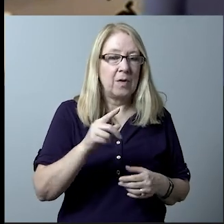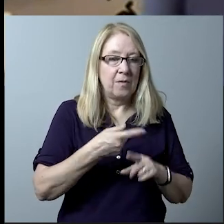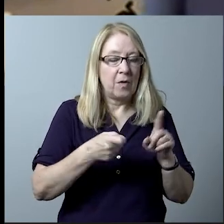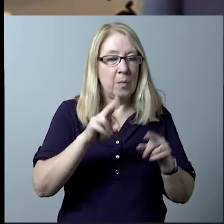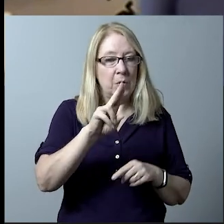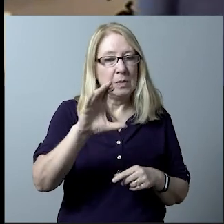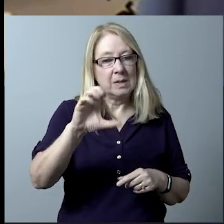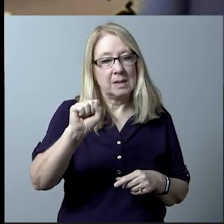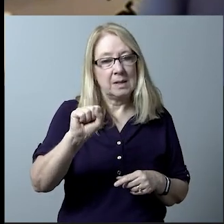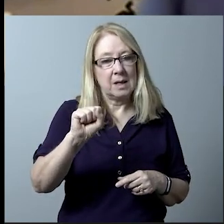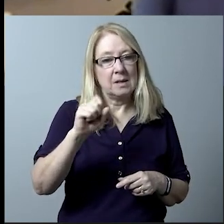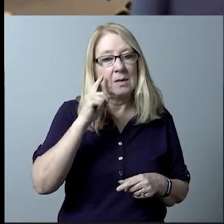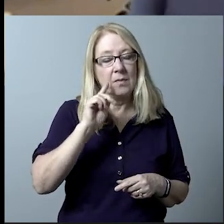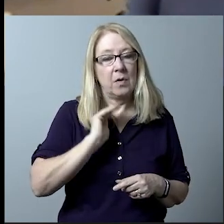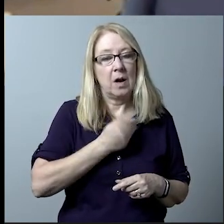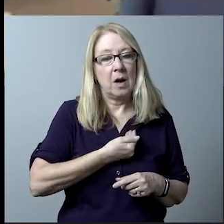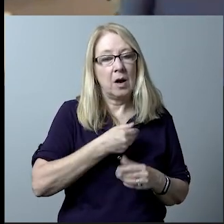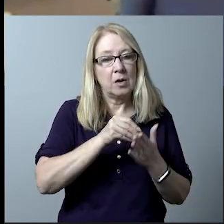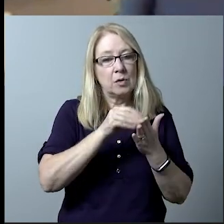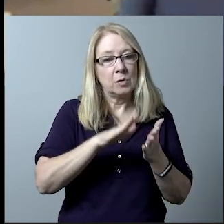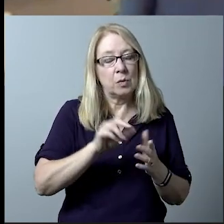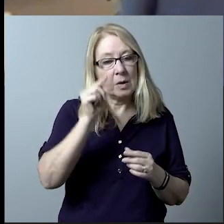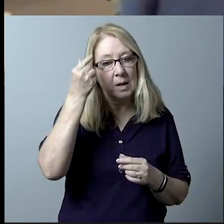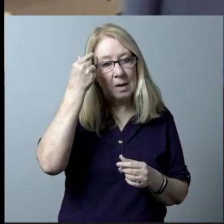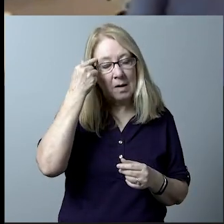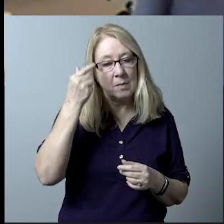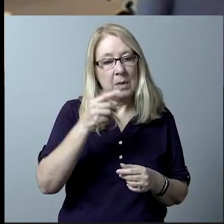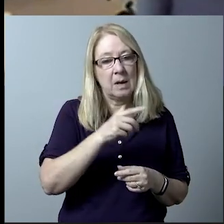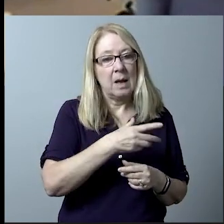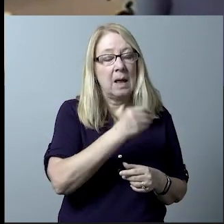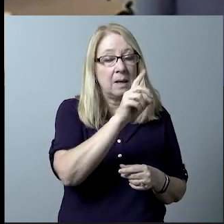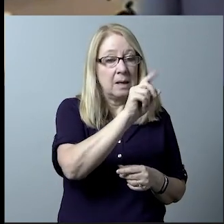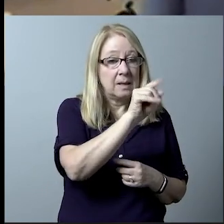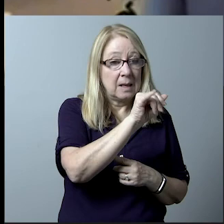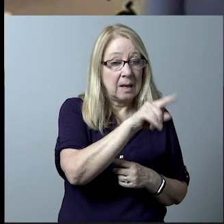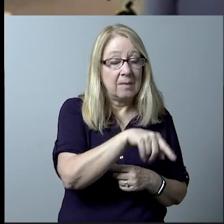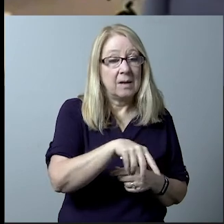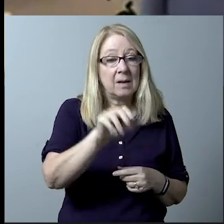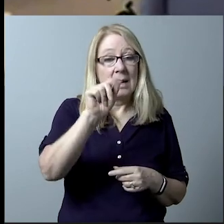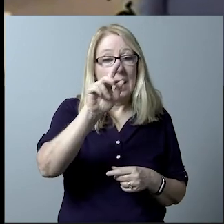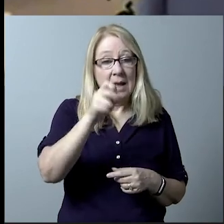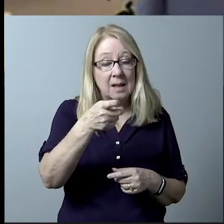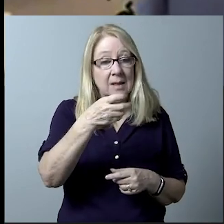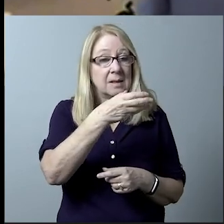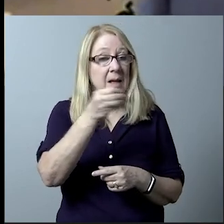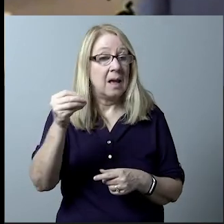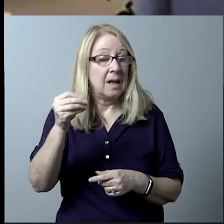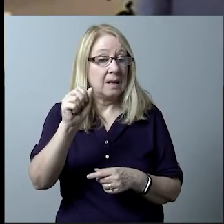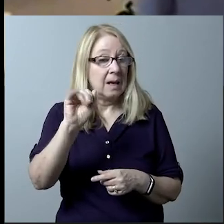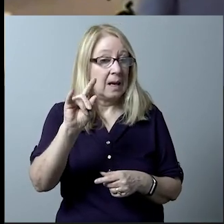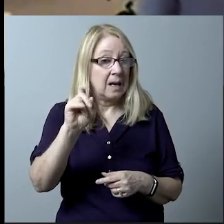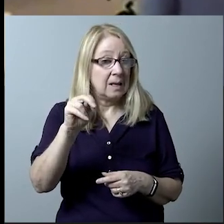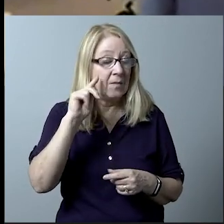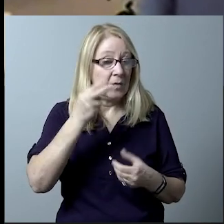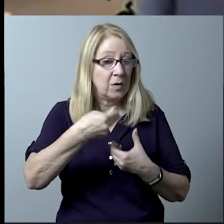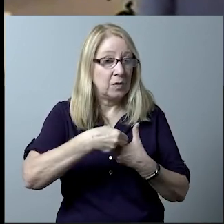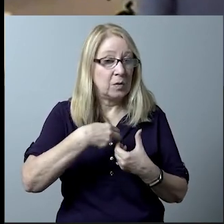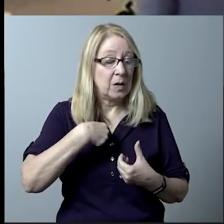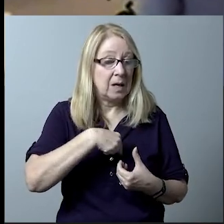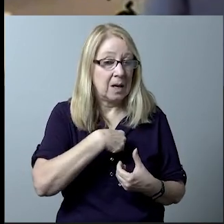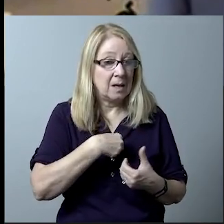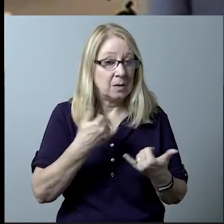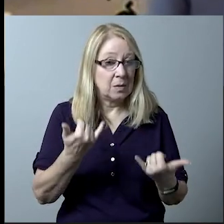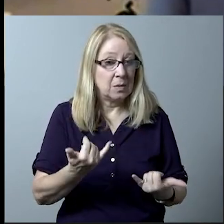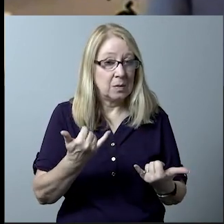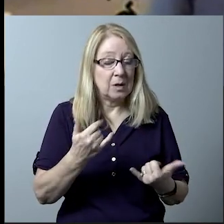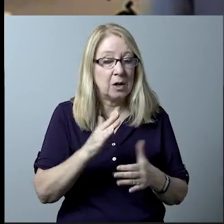UCCS. And to our shared governance leadership, I want to say thank you, David, Alex, and Aiden, for joining me today on the